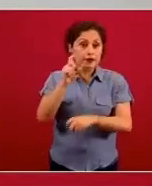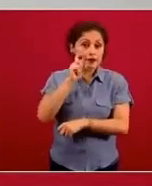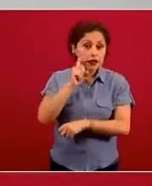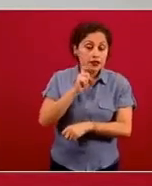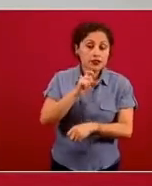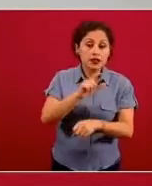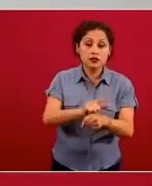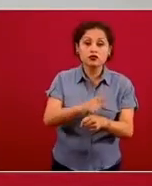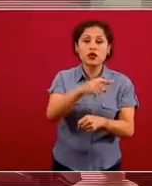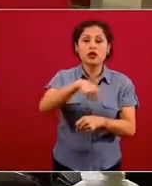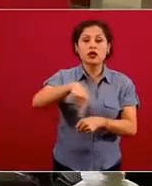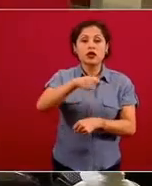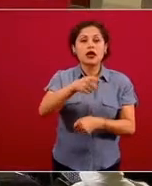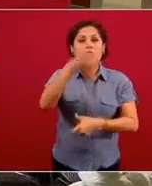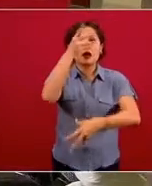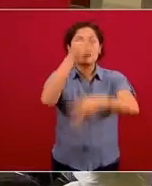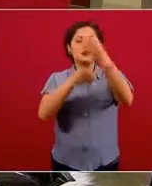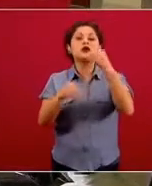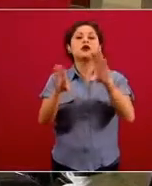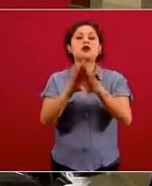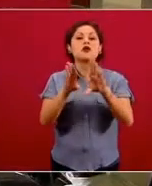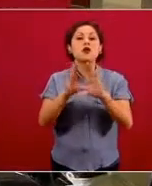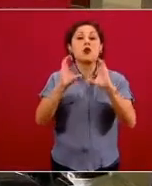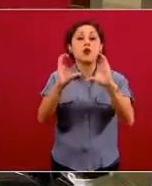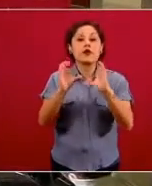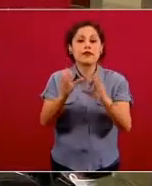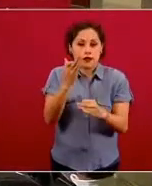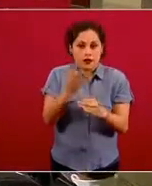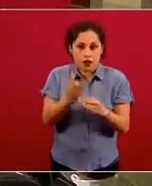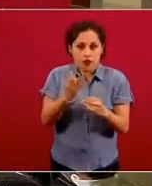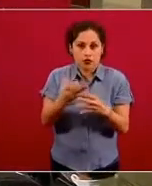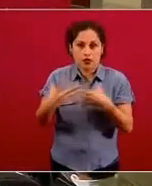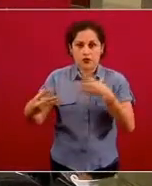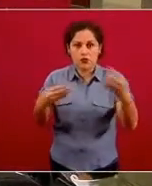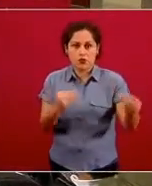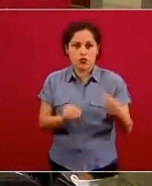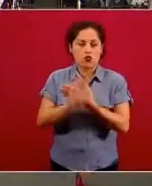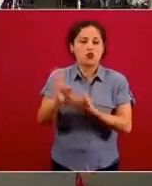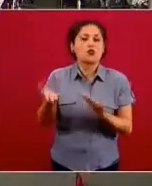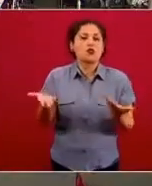really do have to be careful during this health emergency.